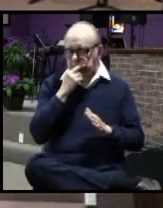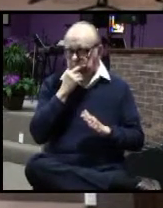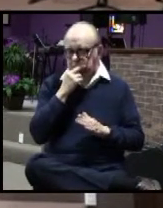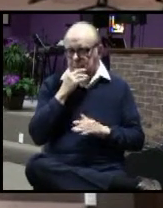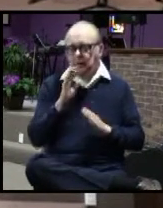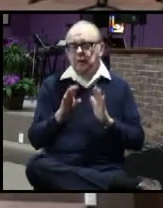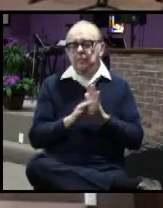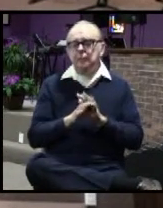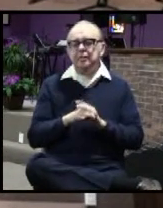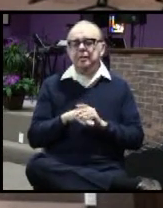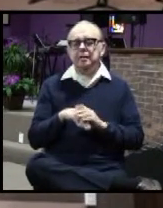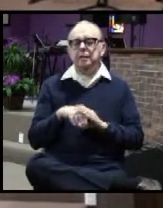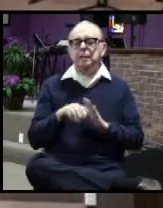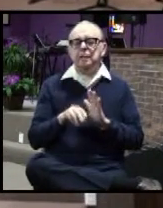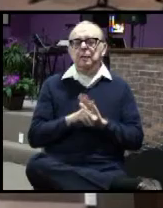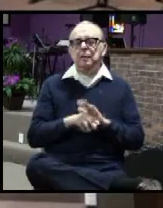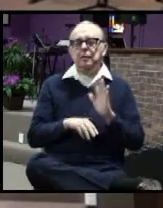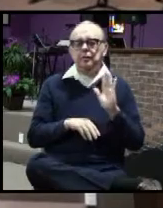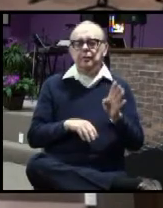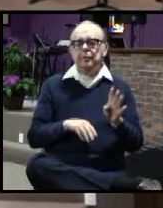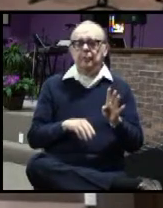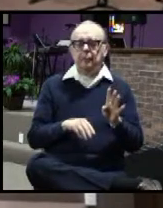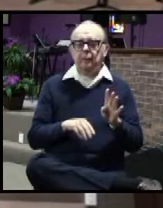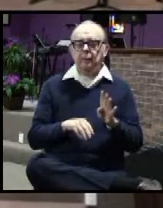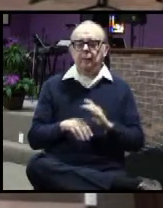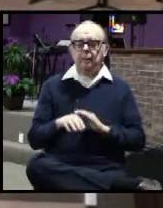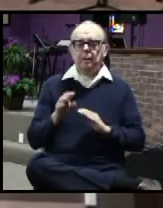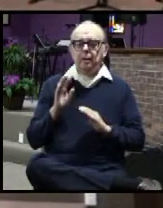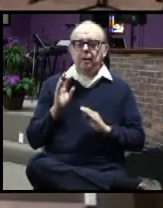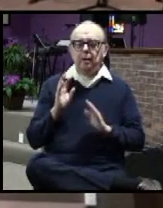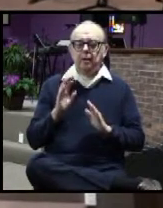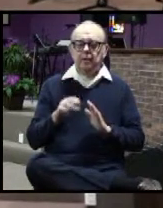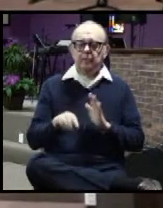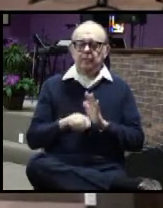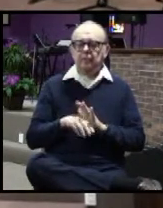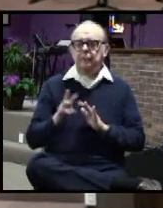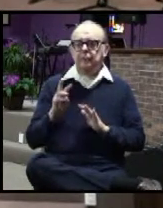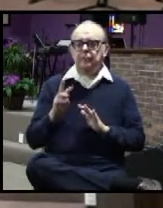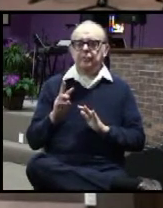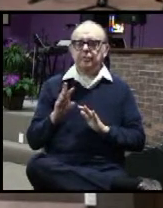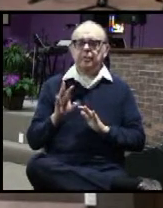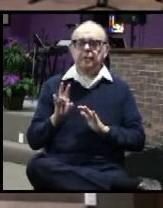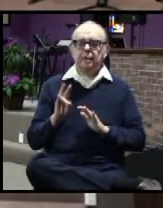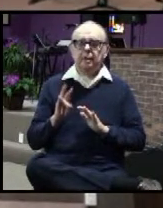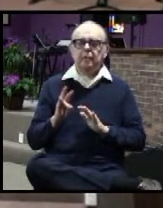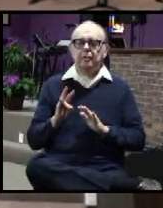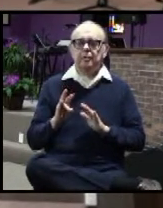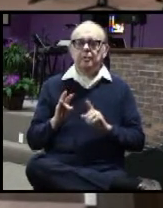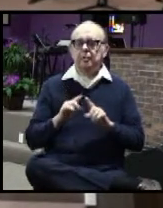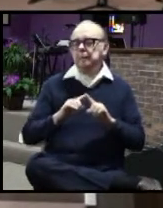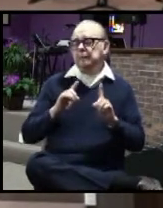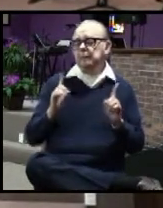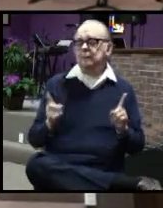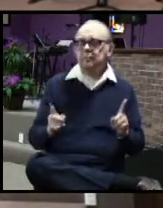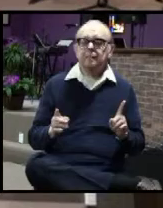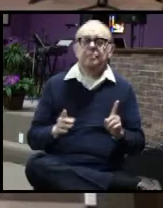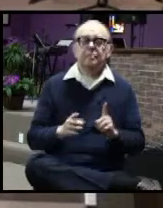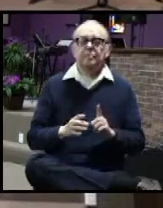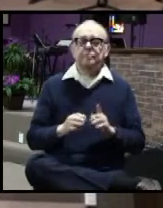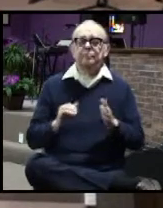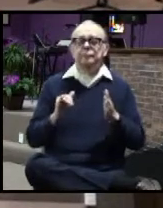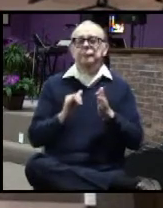So you can kind of grab your Bibles, go to there. Mark will pull it up in a minute, and we'll read it. But this